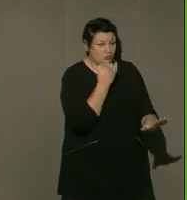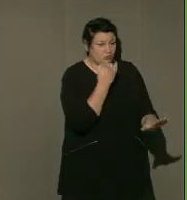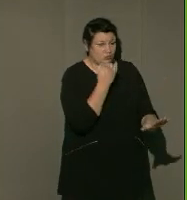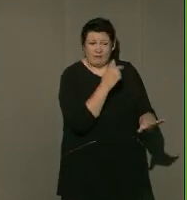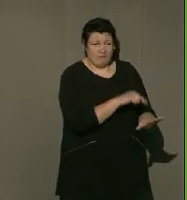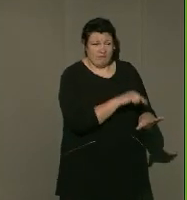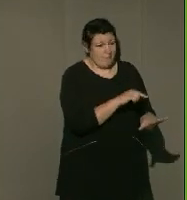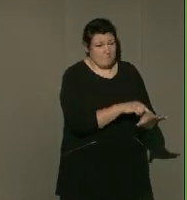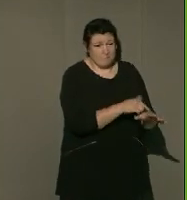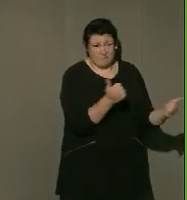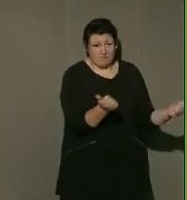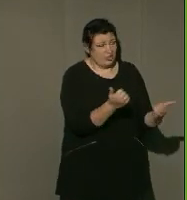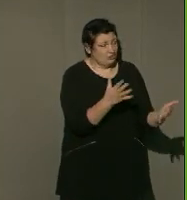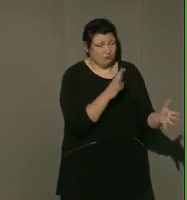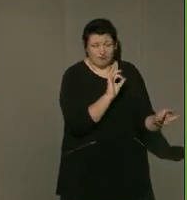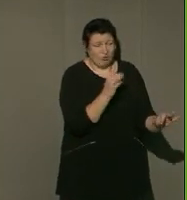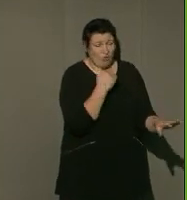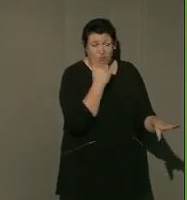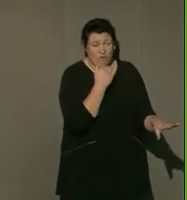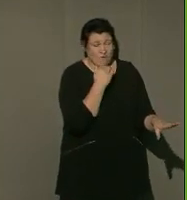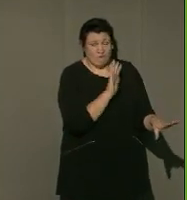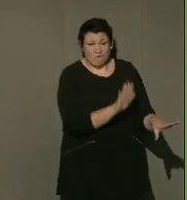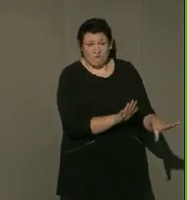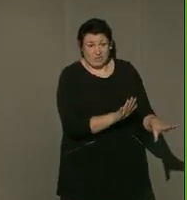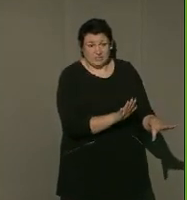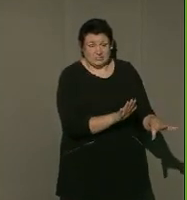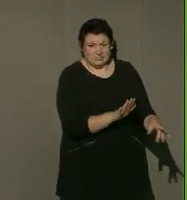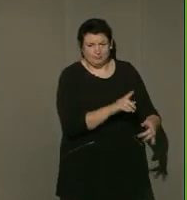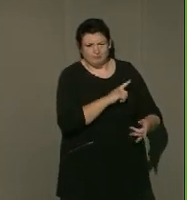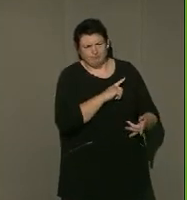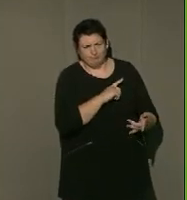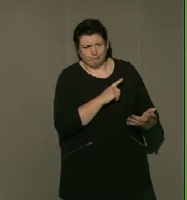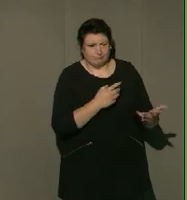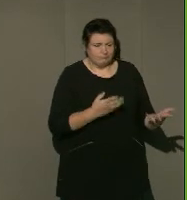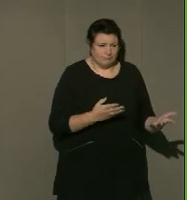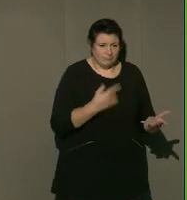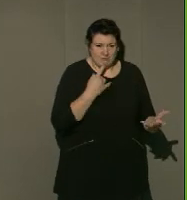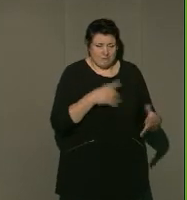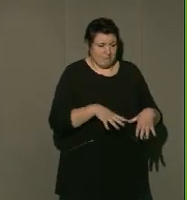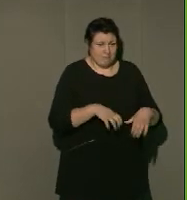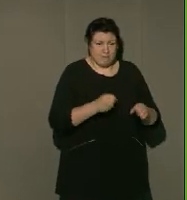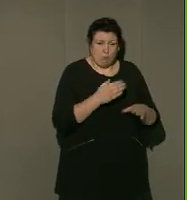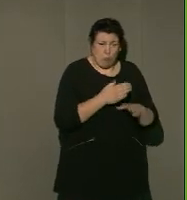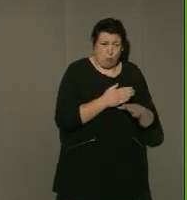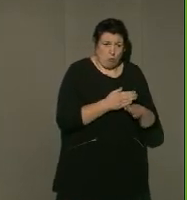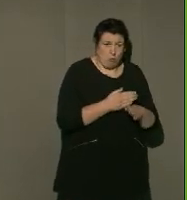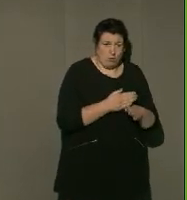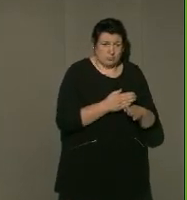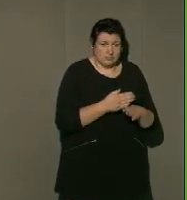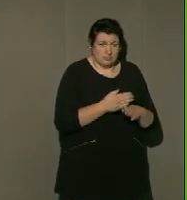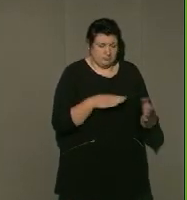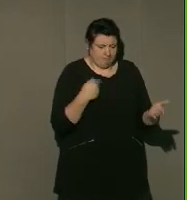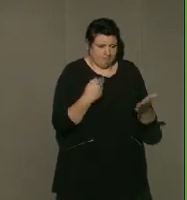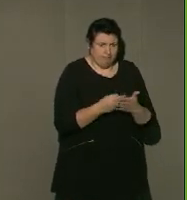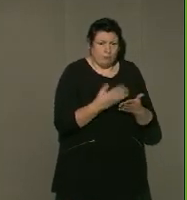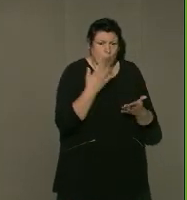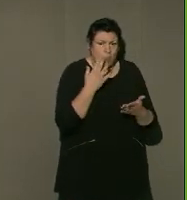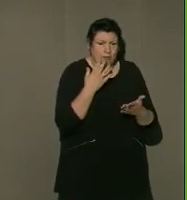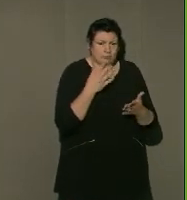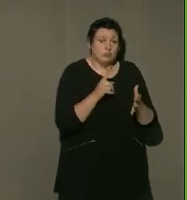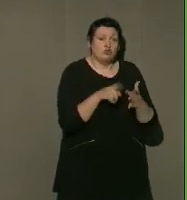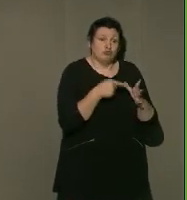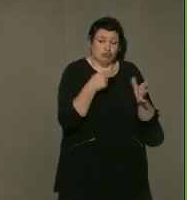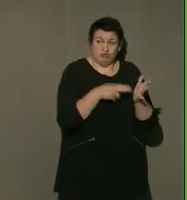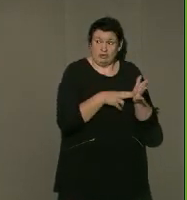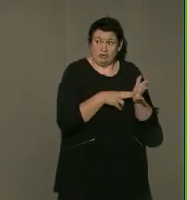the work on all of those documents, principally because we did not start the work that we're doing until January, and